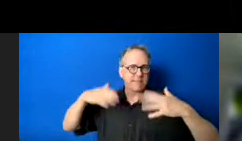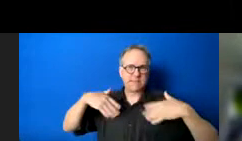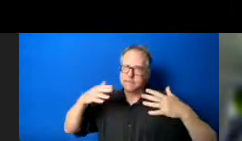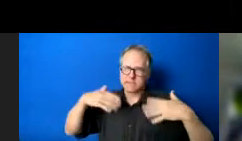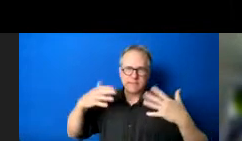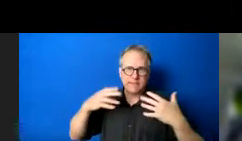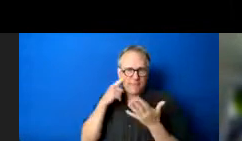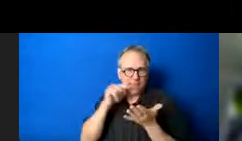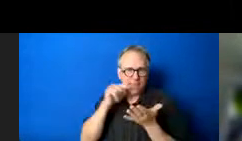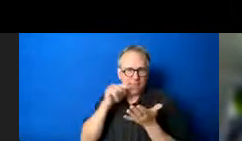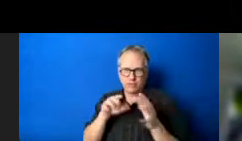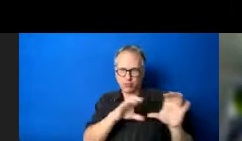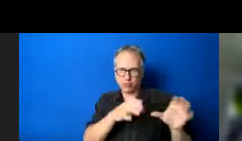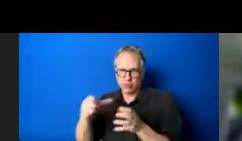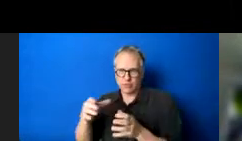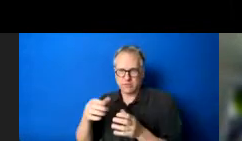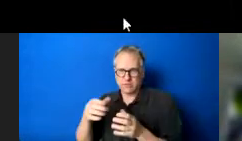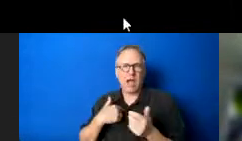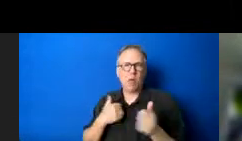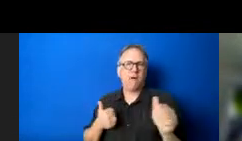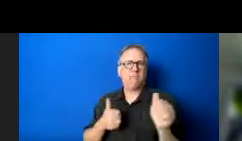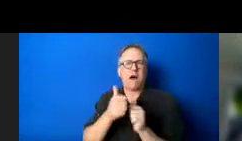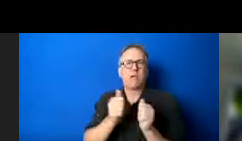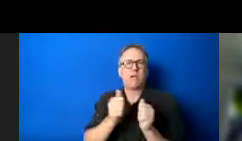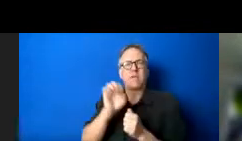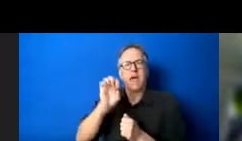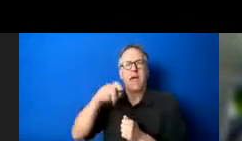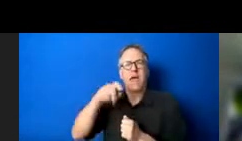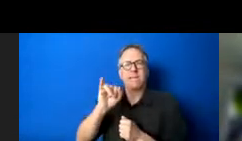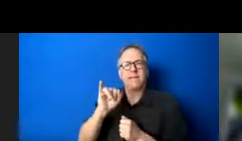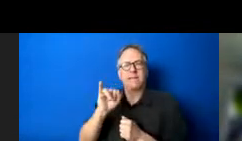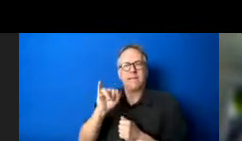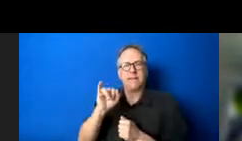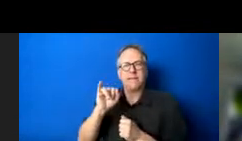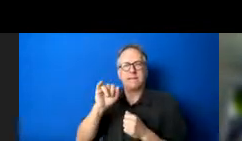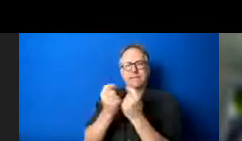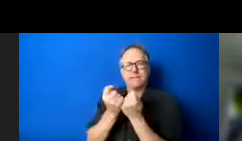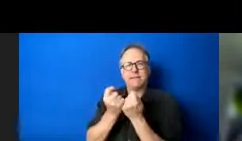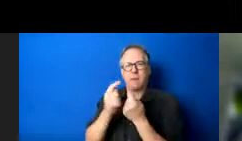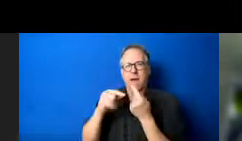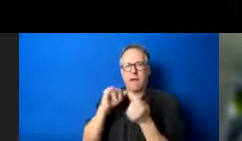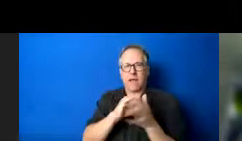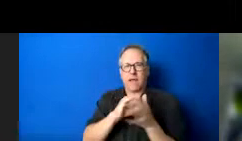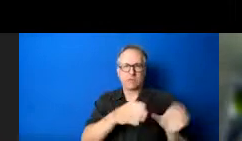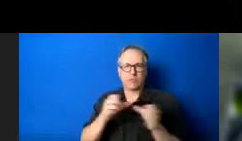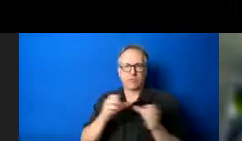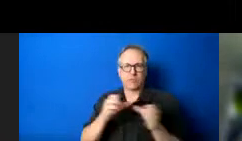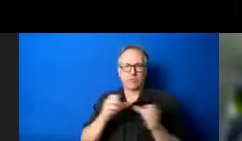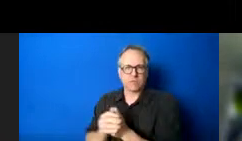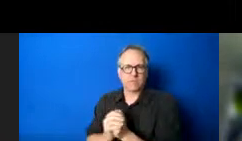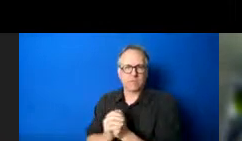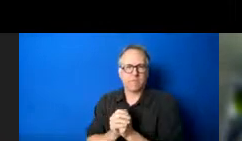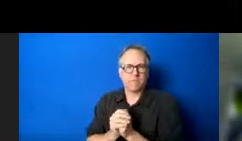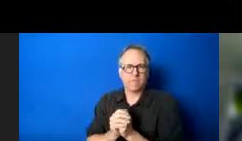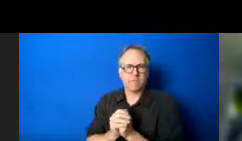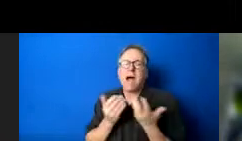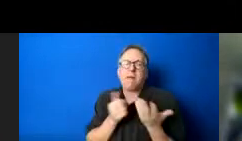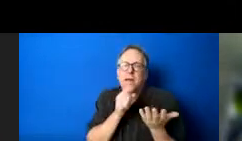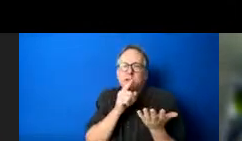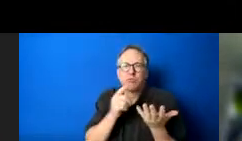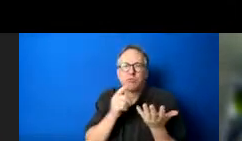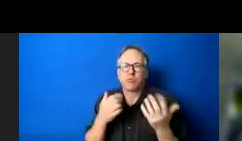do plan to follow up with the EPI team on that. But as I stated before, well, I'm not sure actually we've